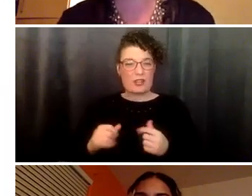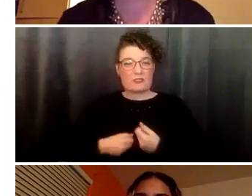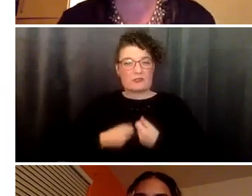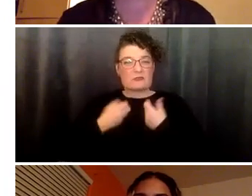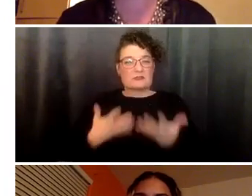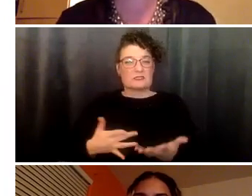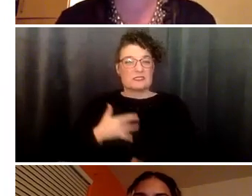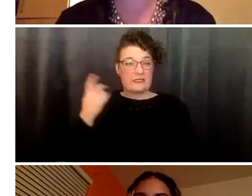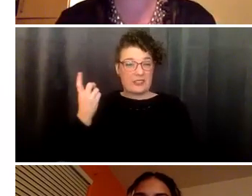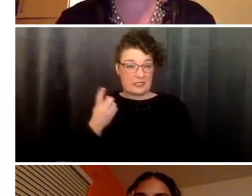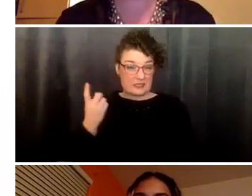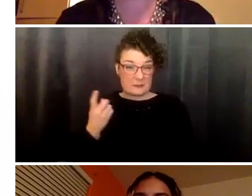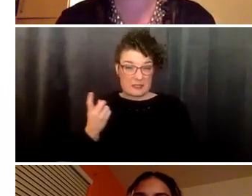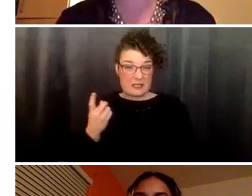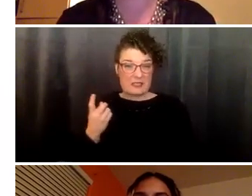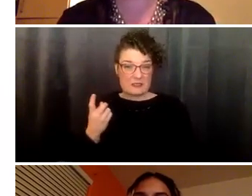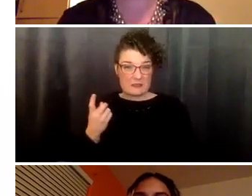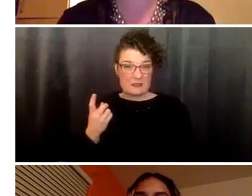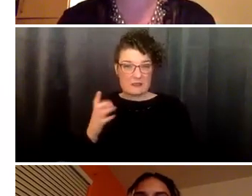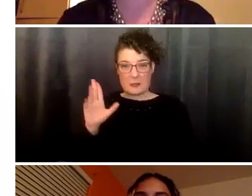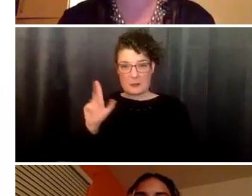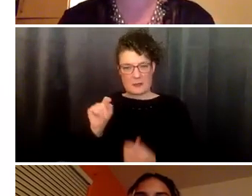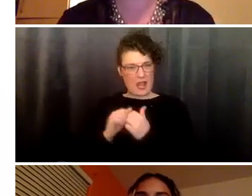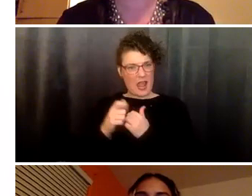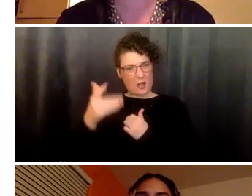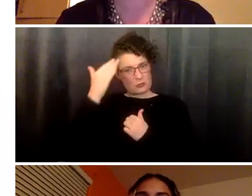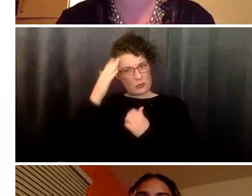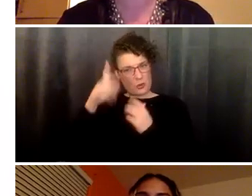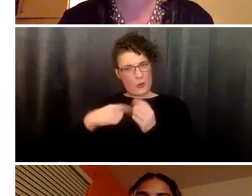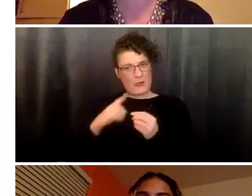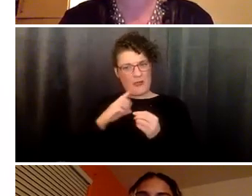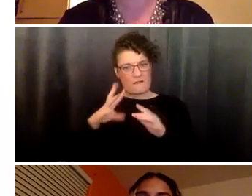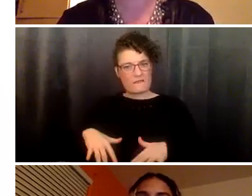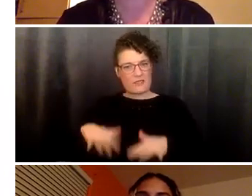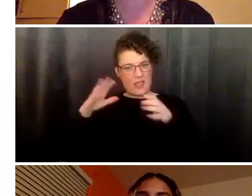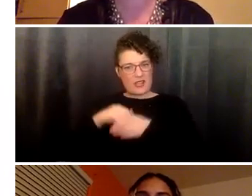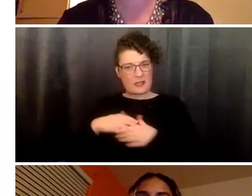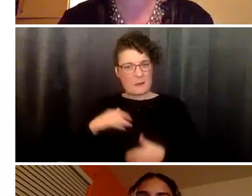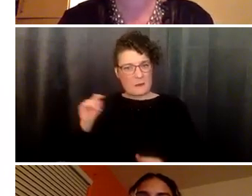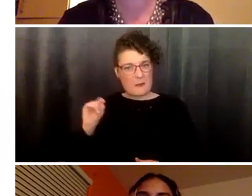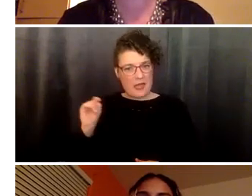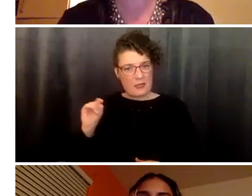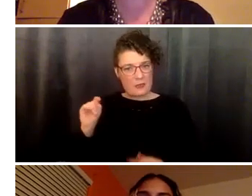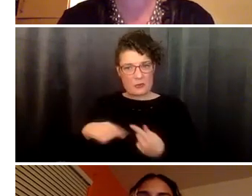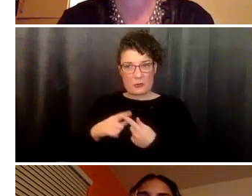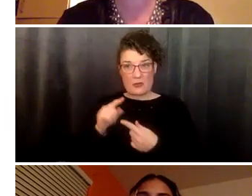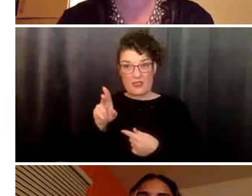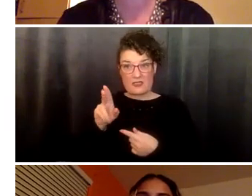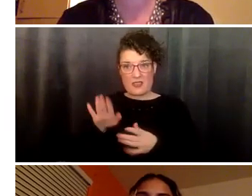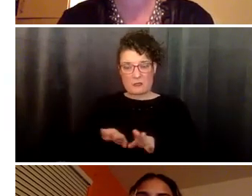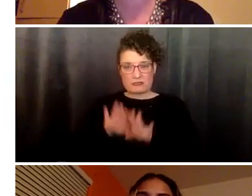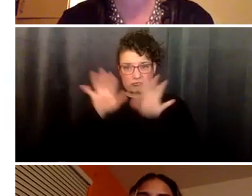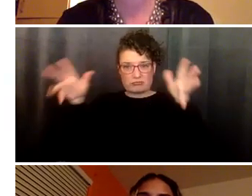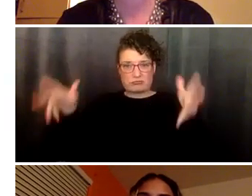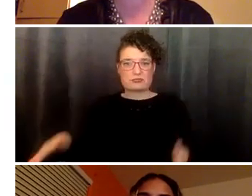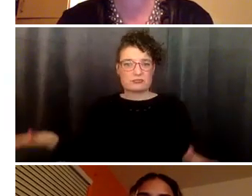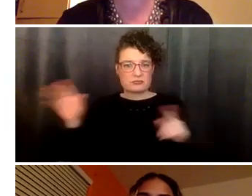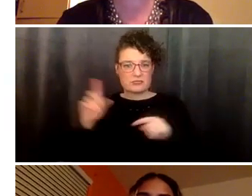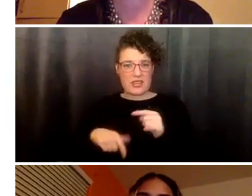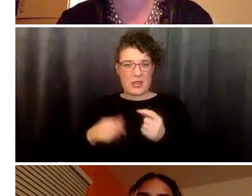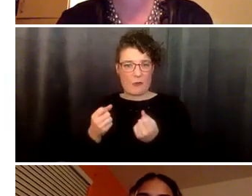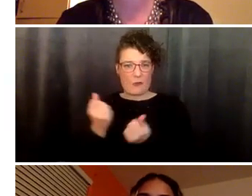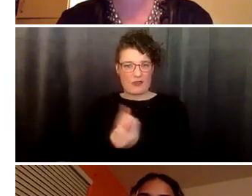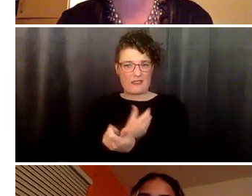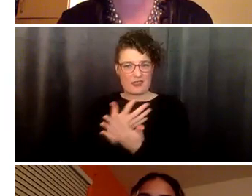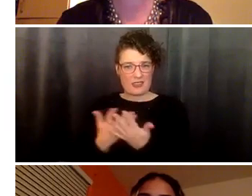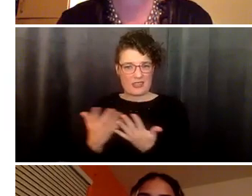all. But how did you know about the floods in my tiny bathroom when the tub can't contain everything that pours out of me, drip by